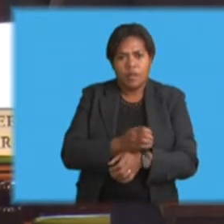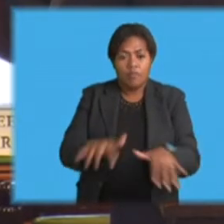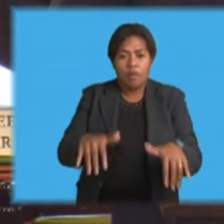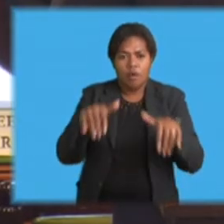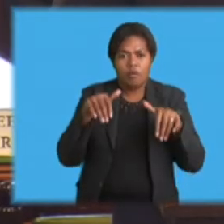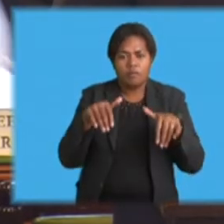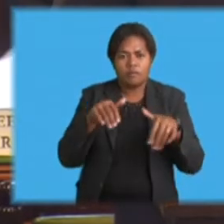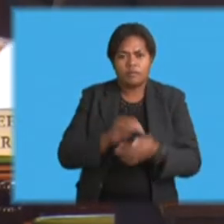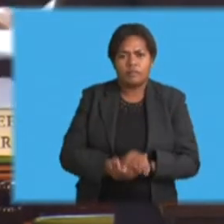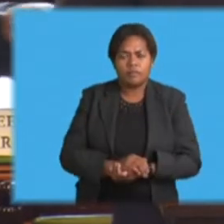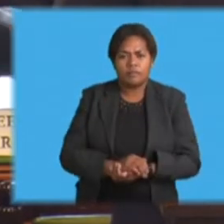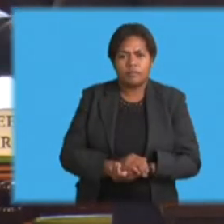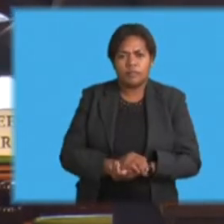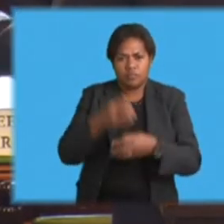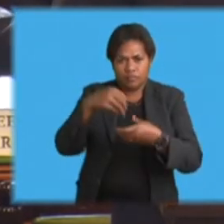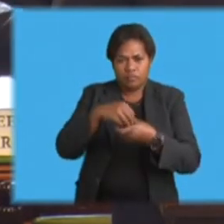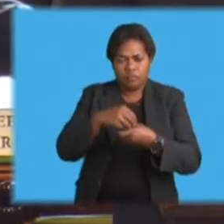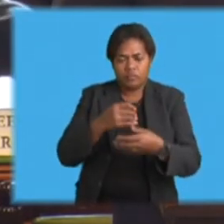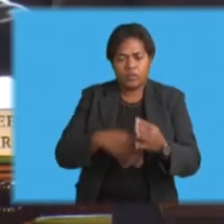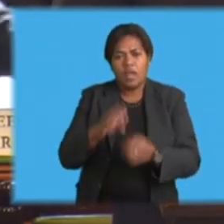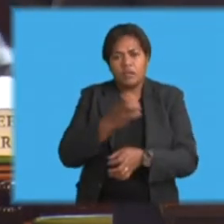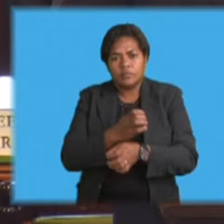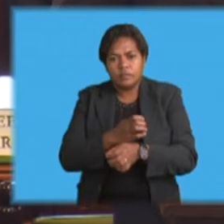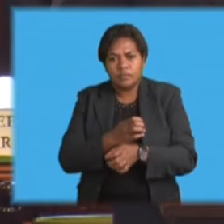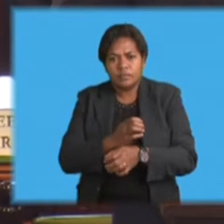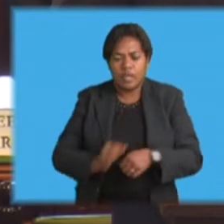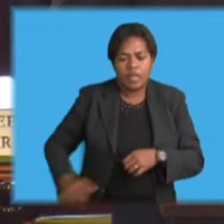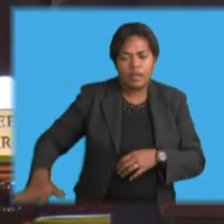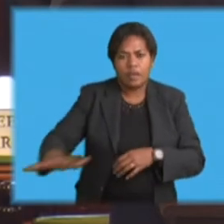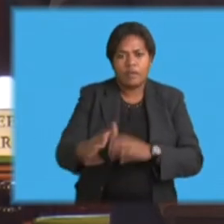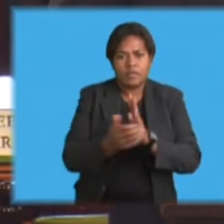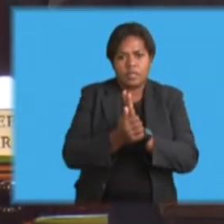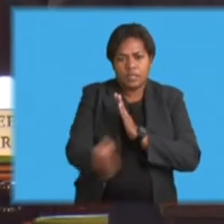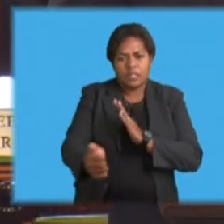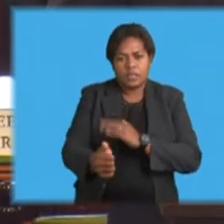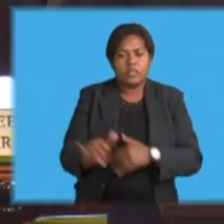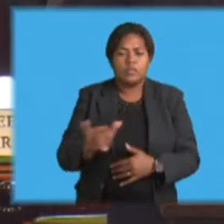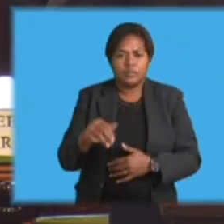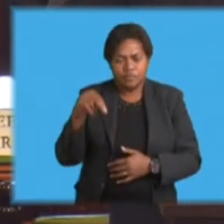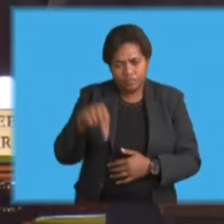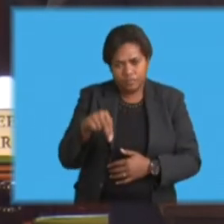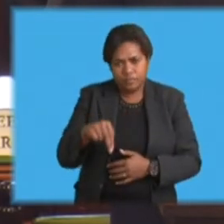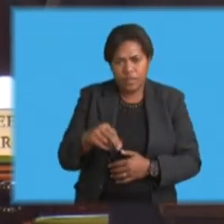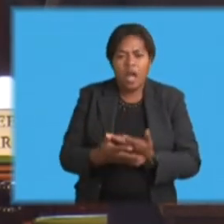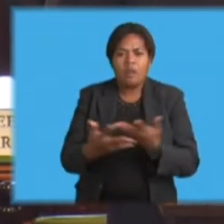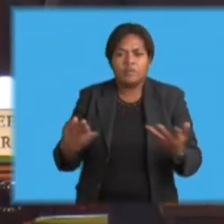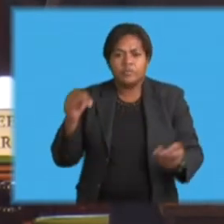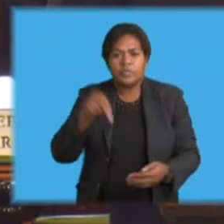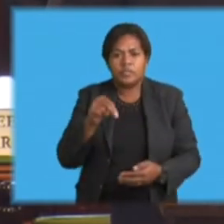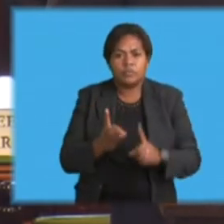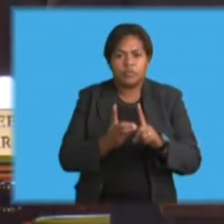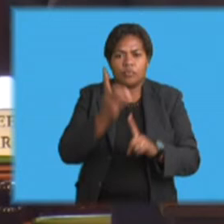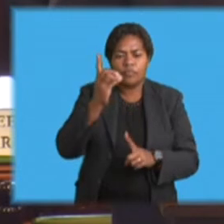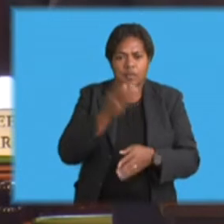input from employers on the areas of skill demand that they need, and also input on how we need to improve the work and the service